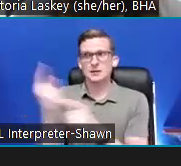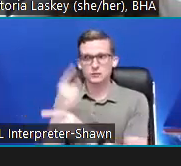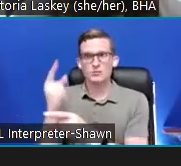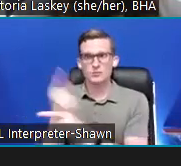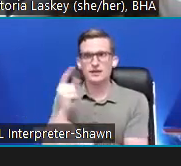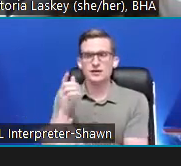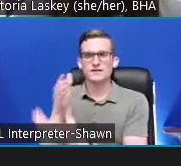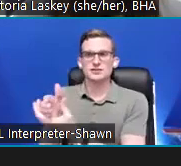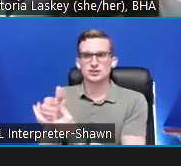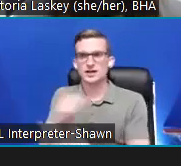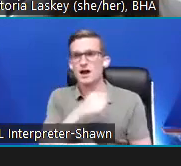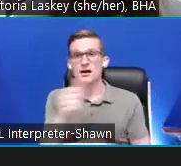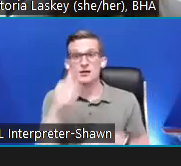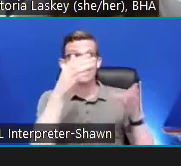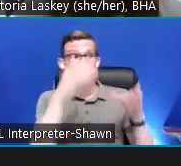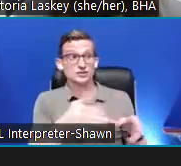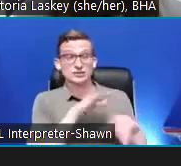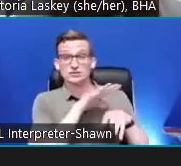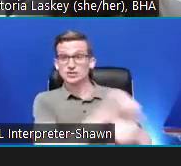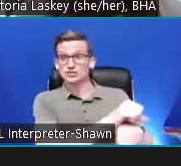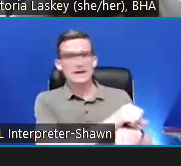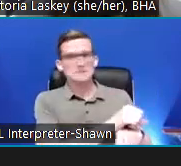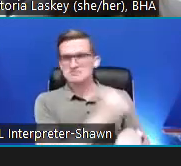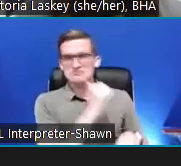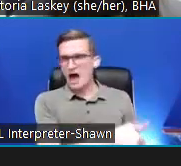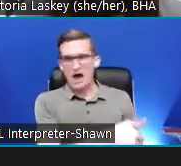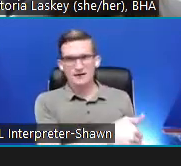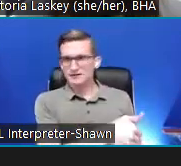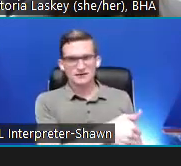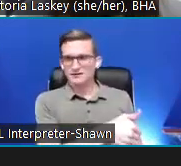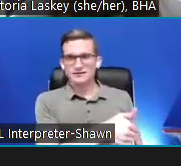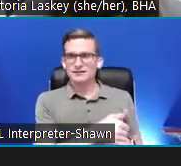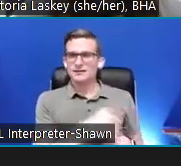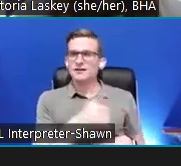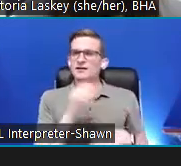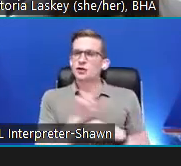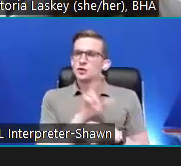restraining another person is not, if you think about a trauma-informed approach